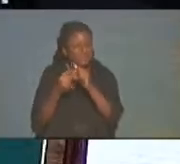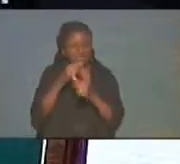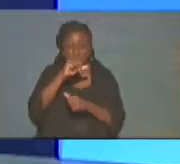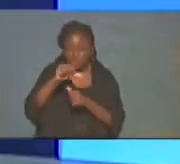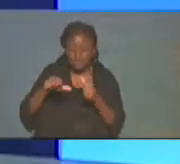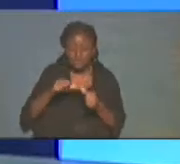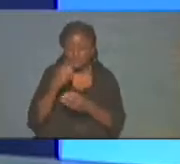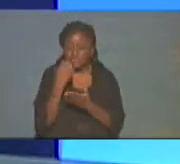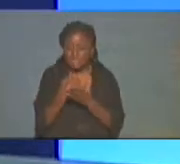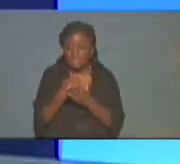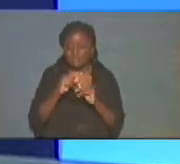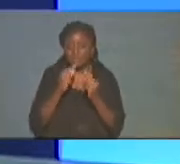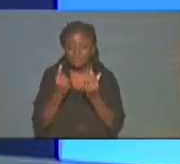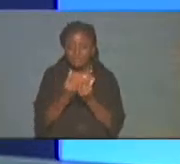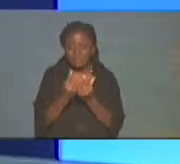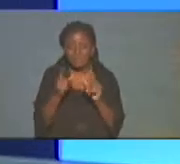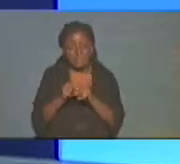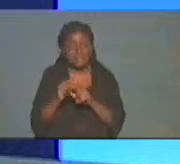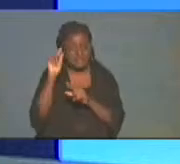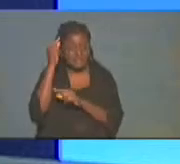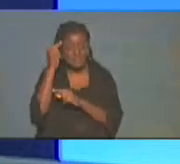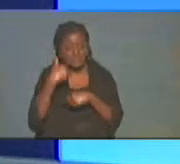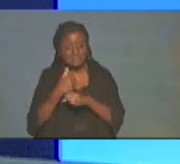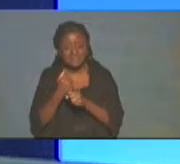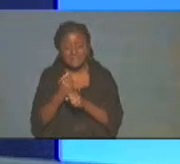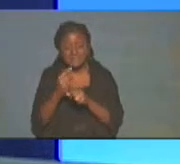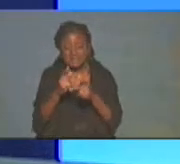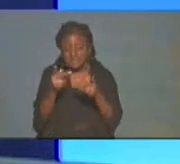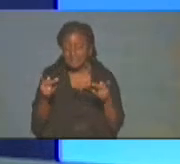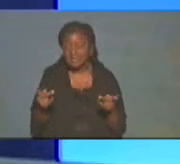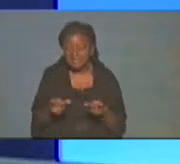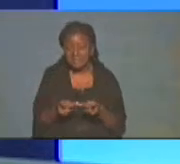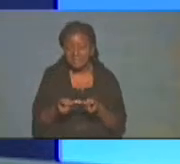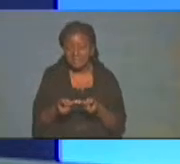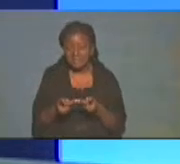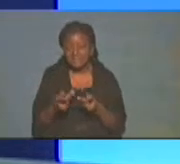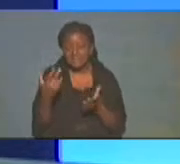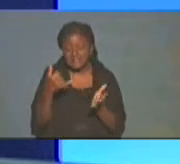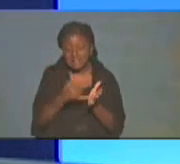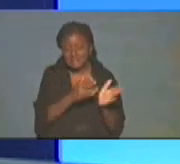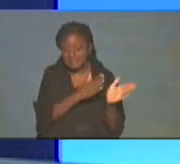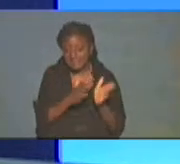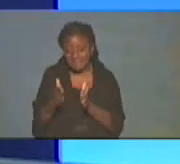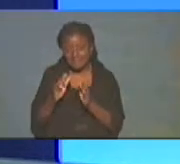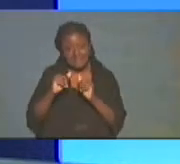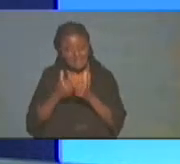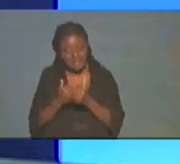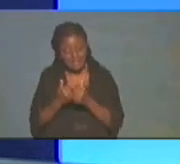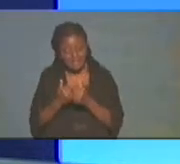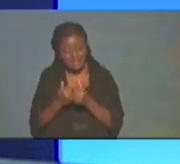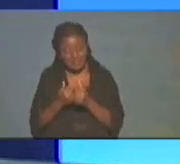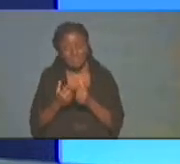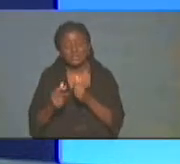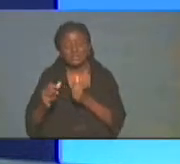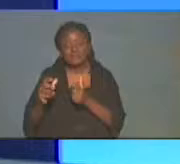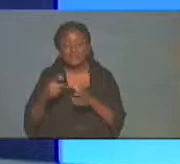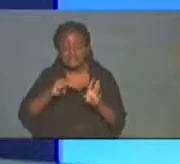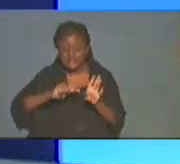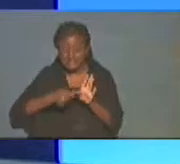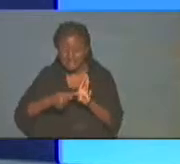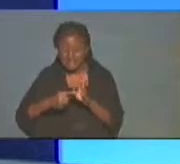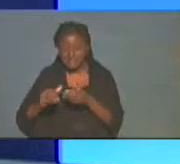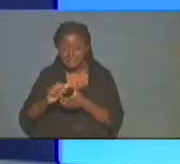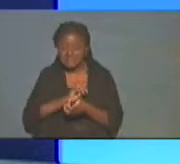group. As the government makes public its blueprint for how it will move to demolish shantytowns throughout the